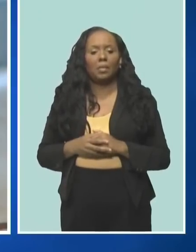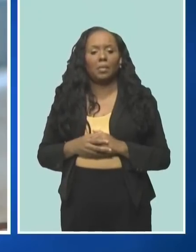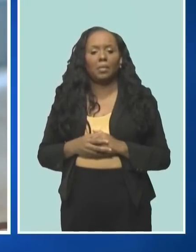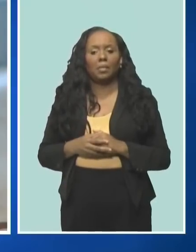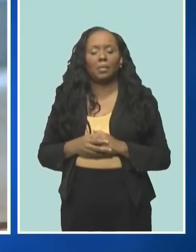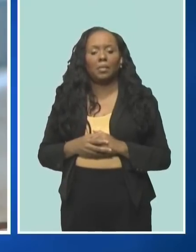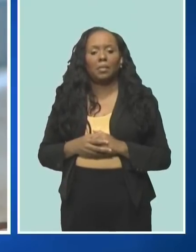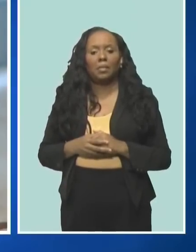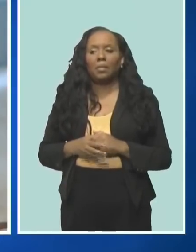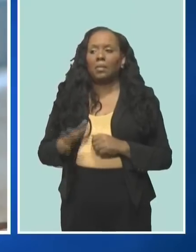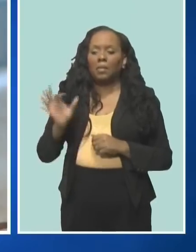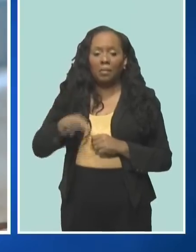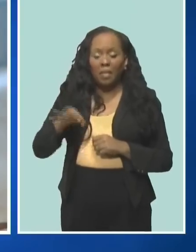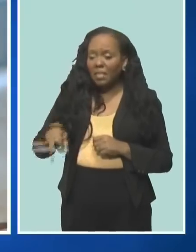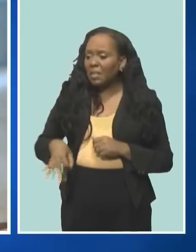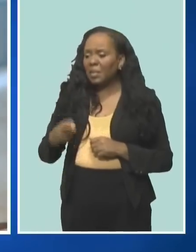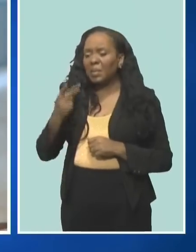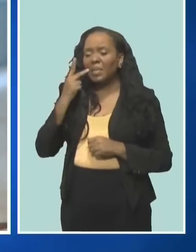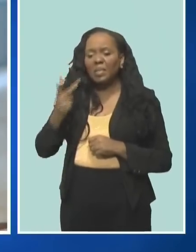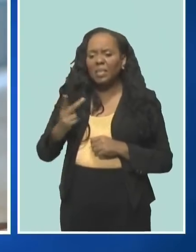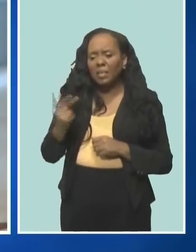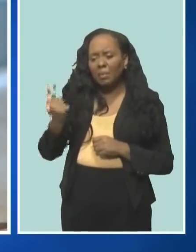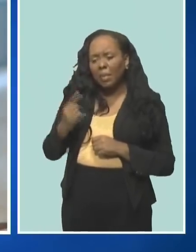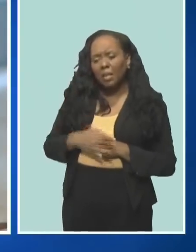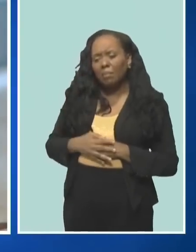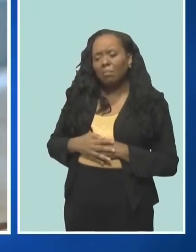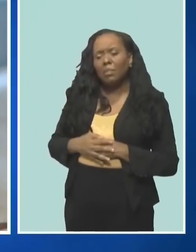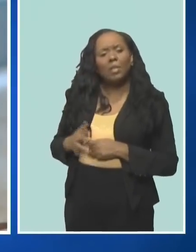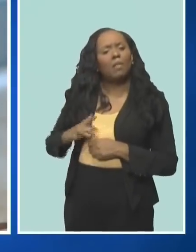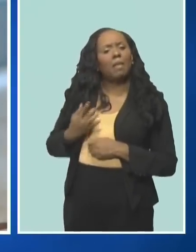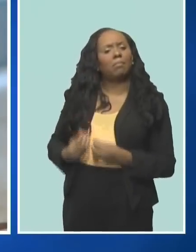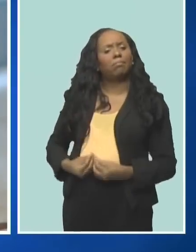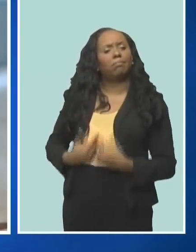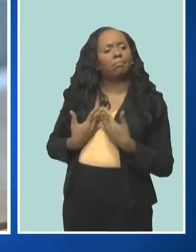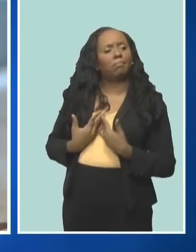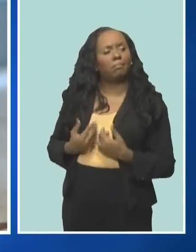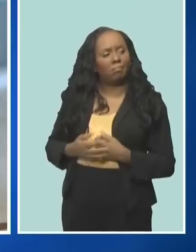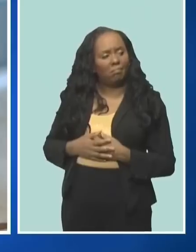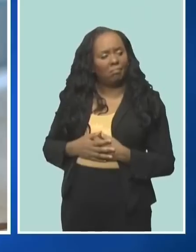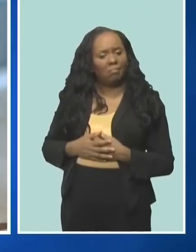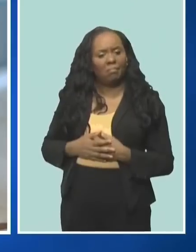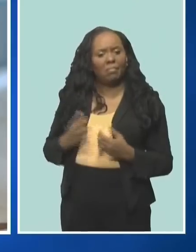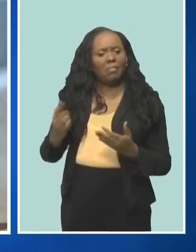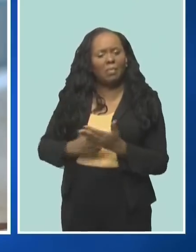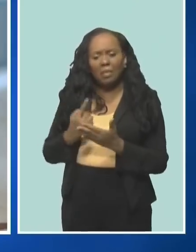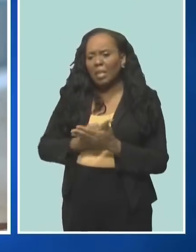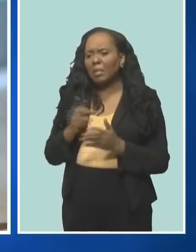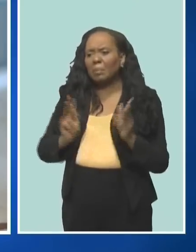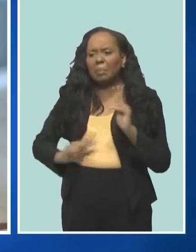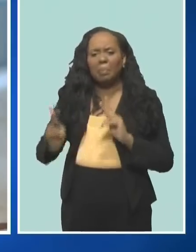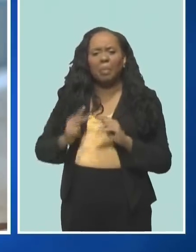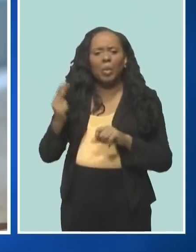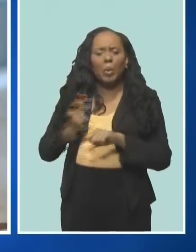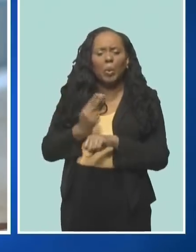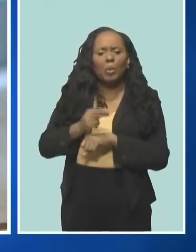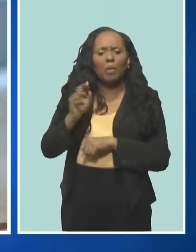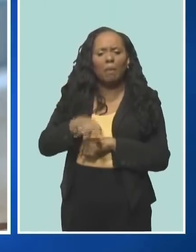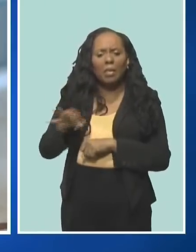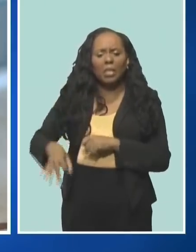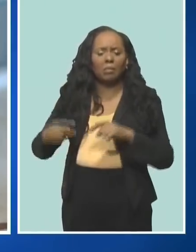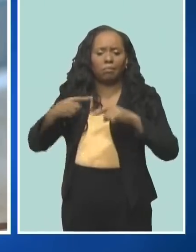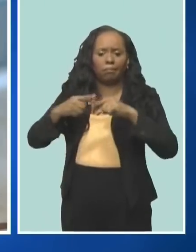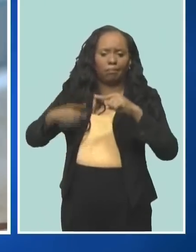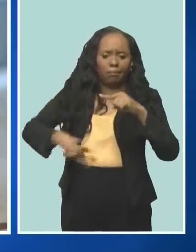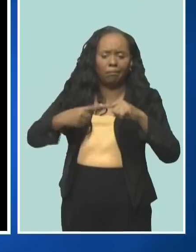you see something, you may be inspired by it. Fashion constantly recycles, as some people may say. But what do you do to